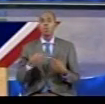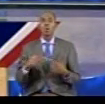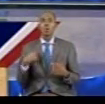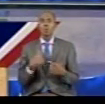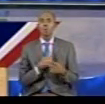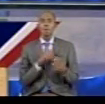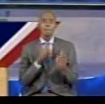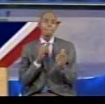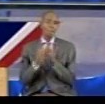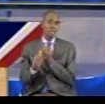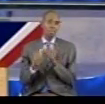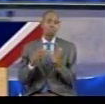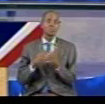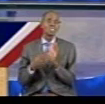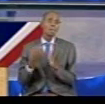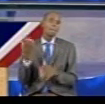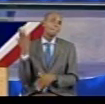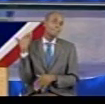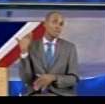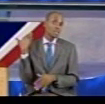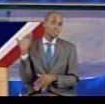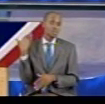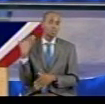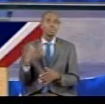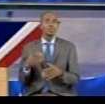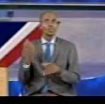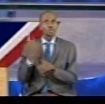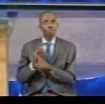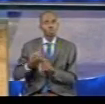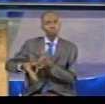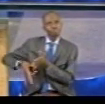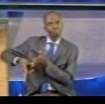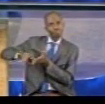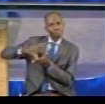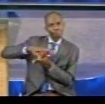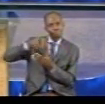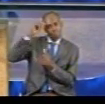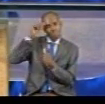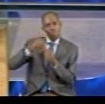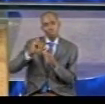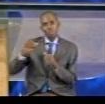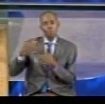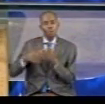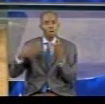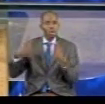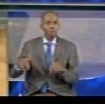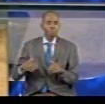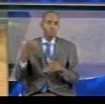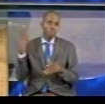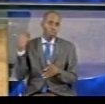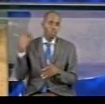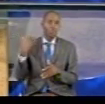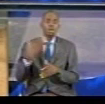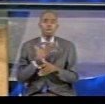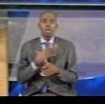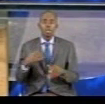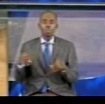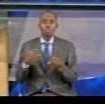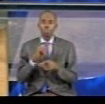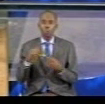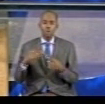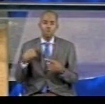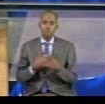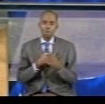past tense is recounting the history of the children of Israel. And when we passed by from